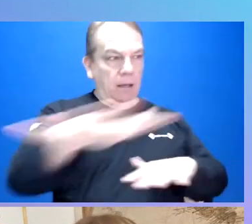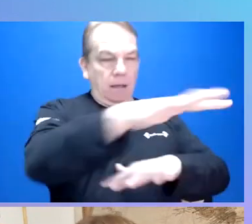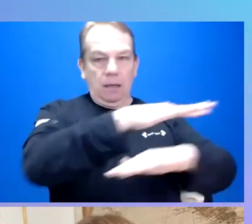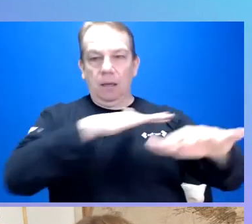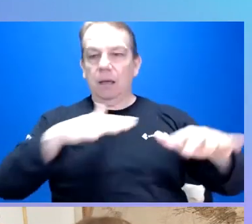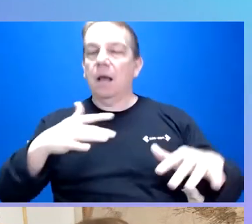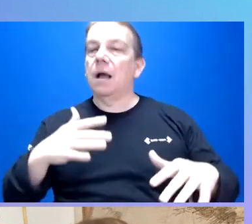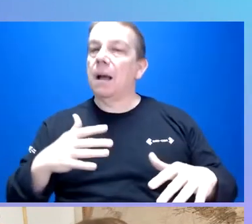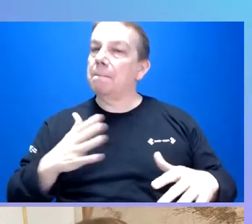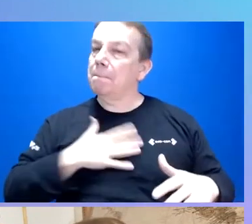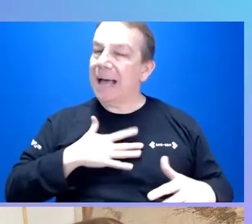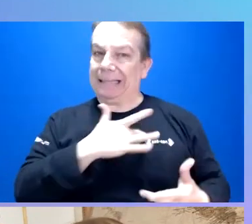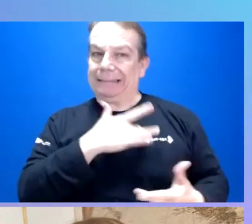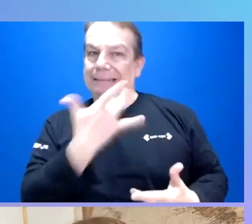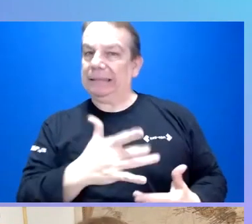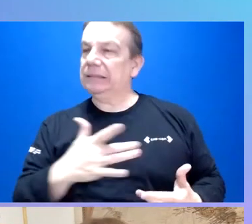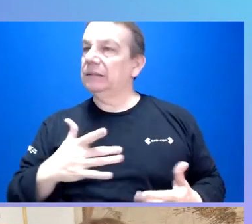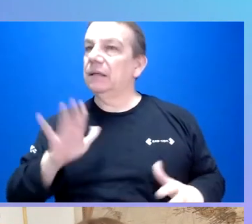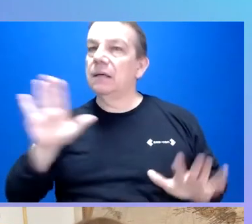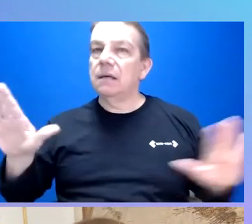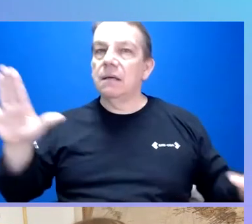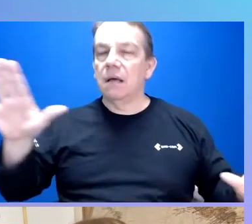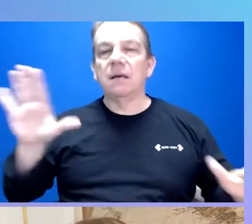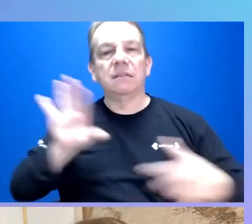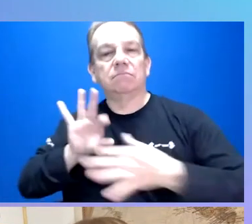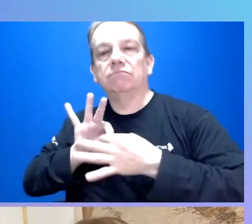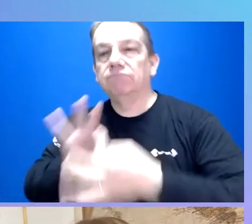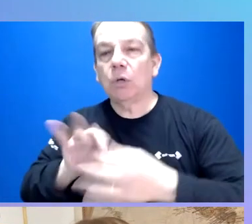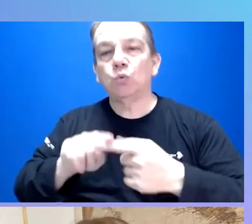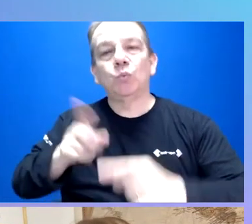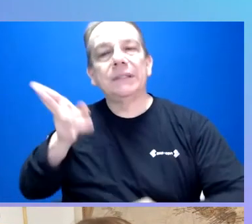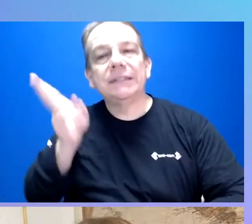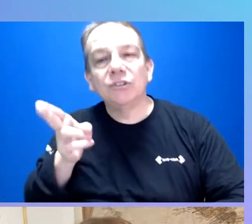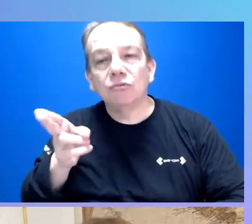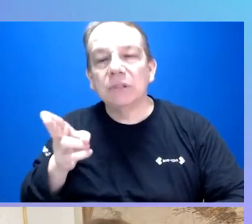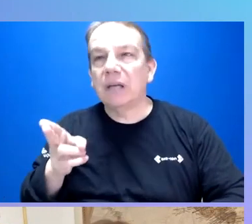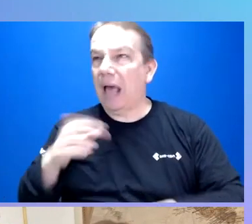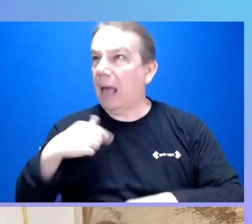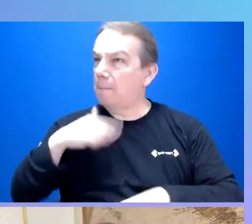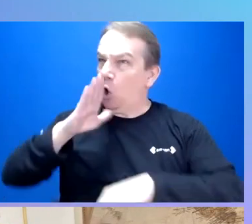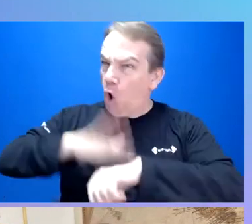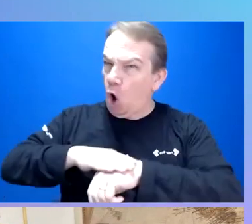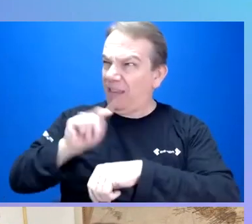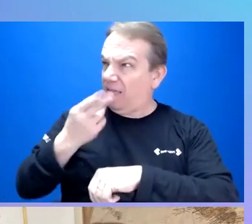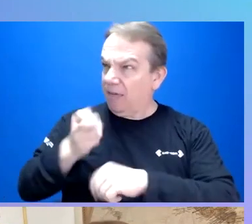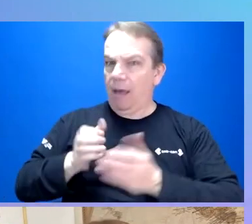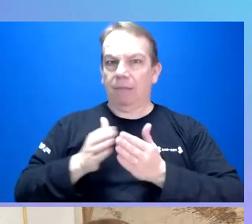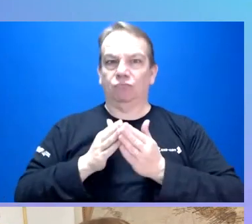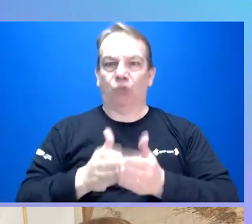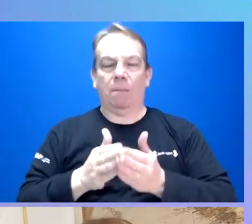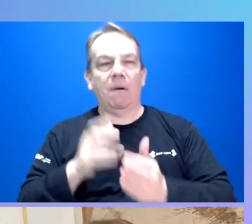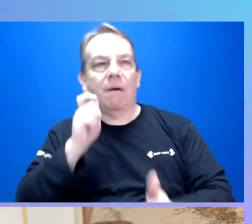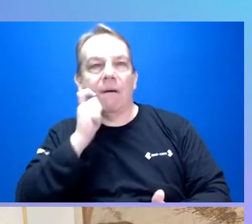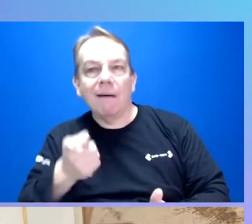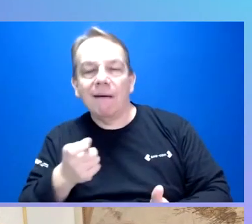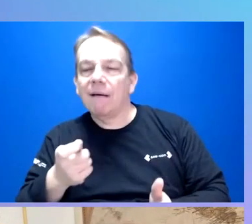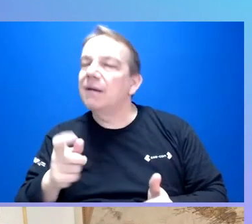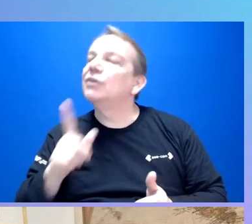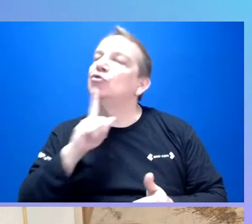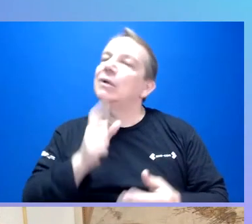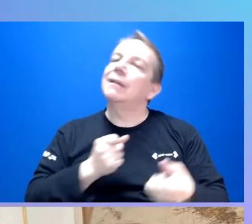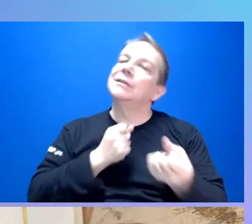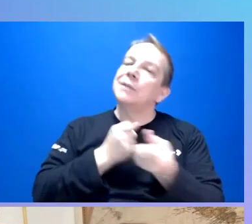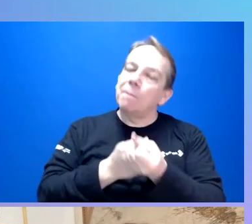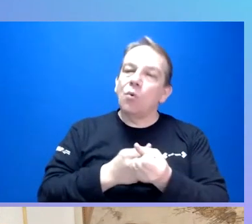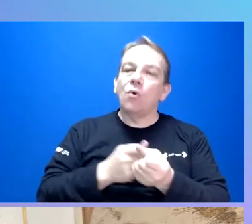senses to feel more connected to history and how it felt to be aboard the ship. So again, it supports this idea from the tactile